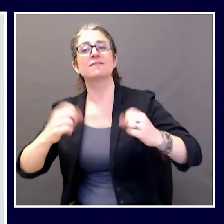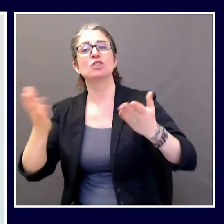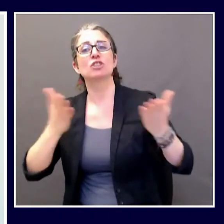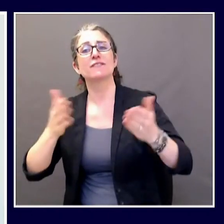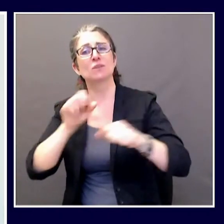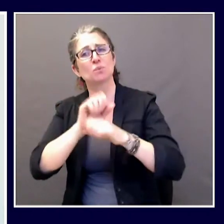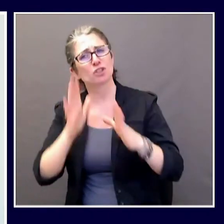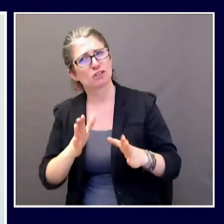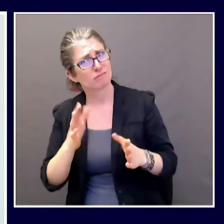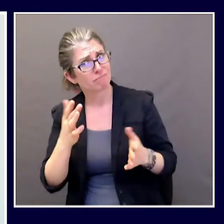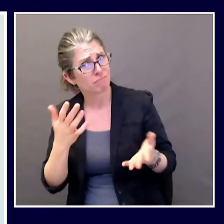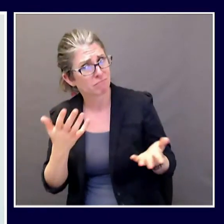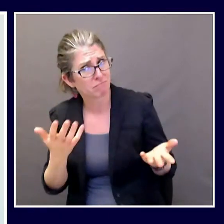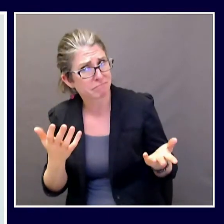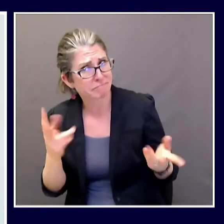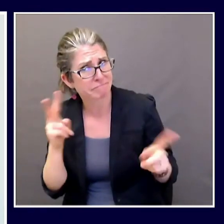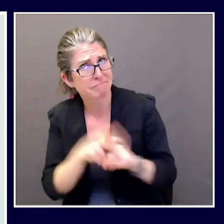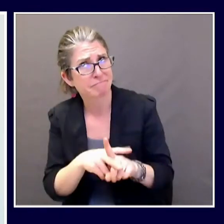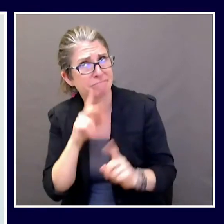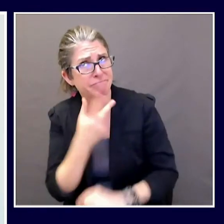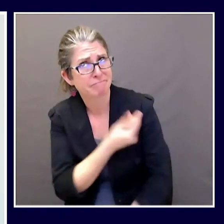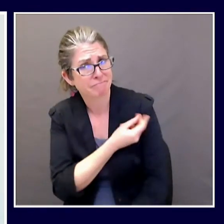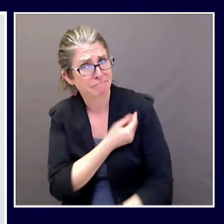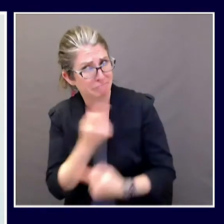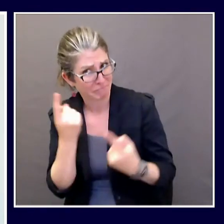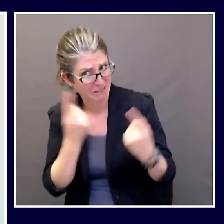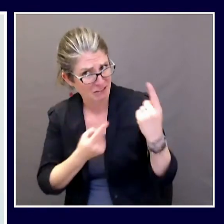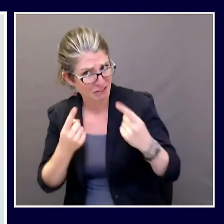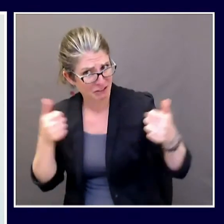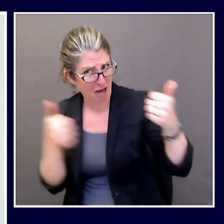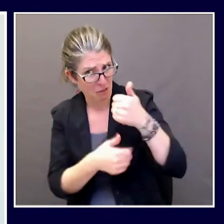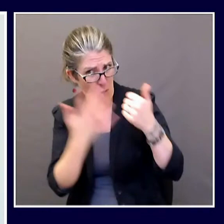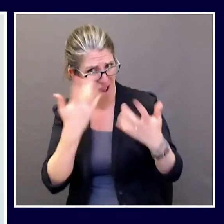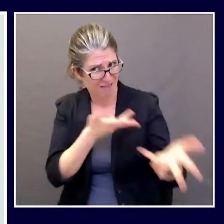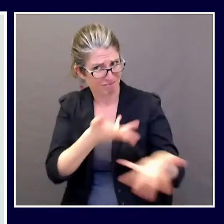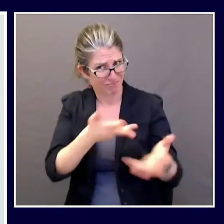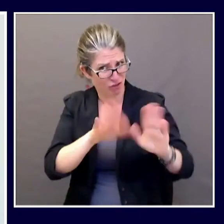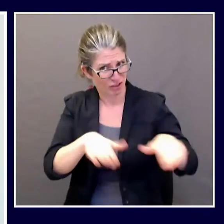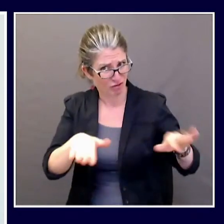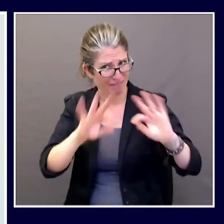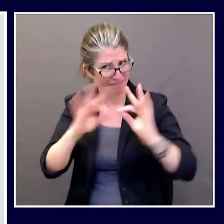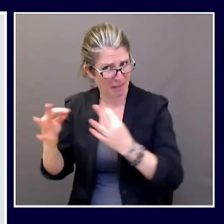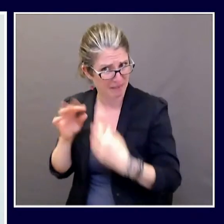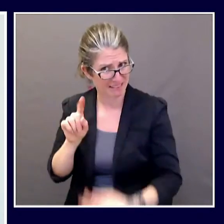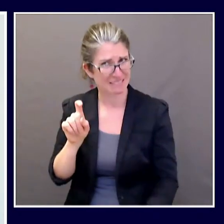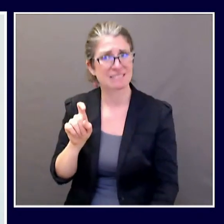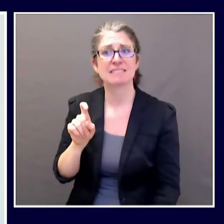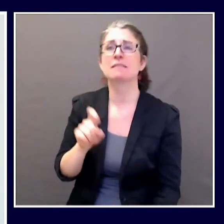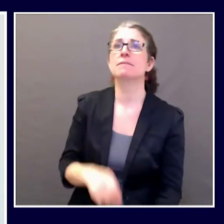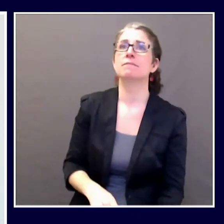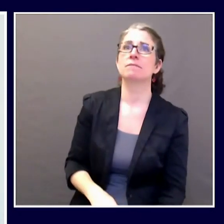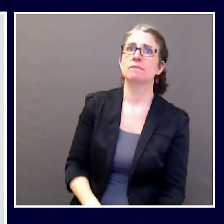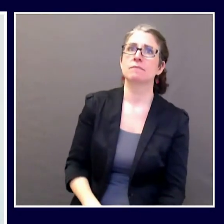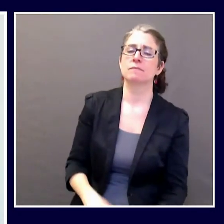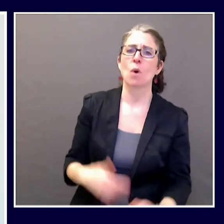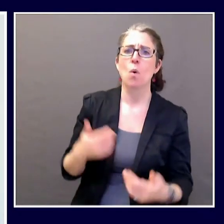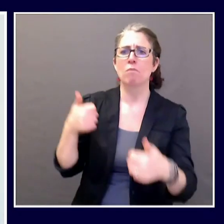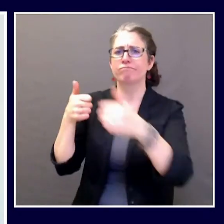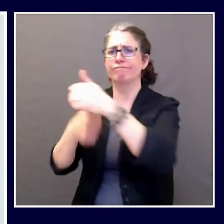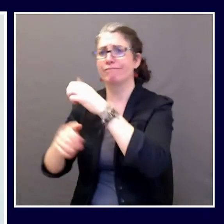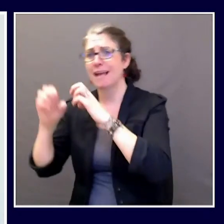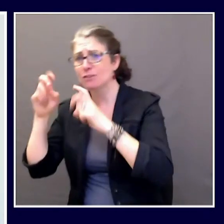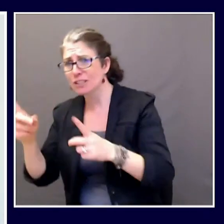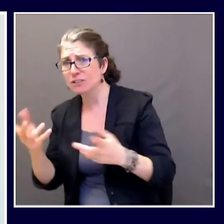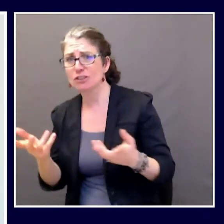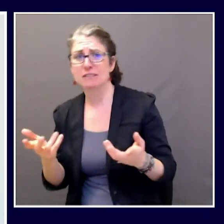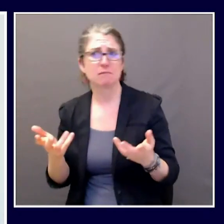child care workers, child protective services workers, caseworkers, supervisors, etc., they are not healthcare providers. They